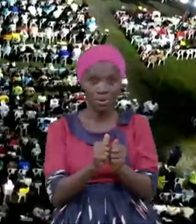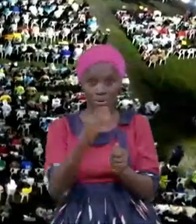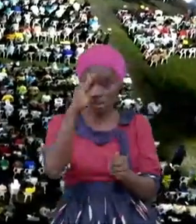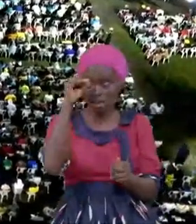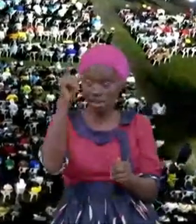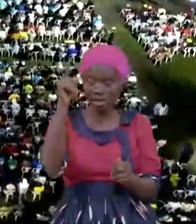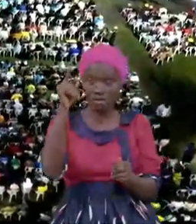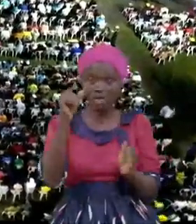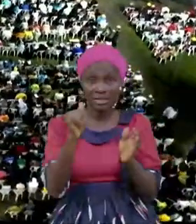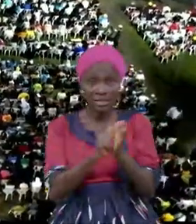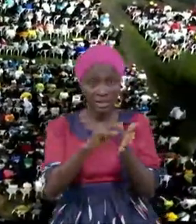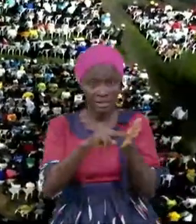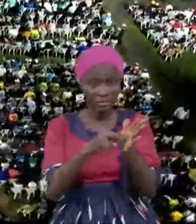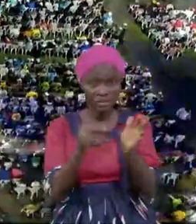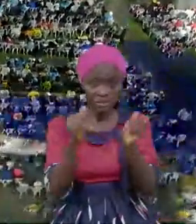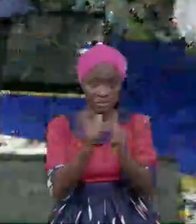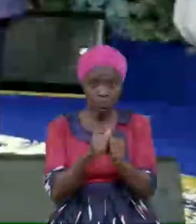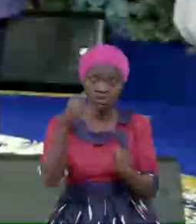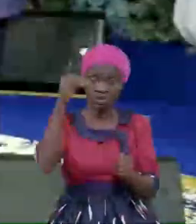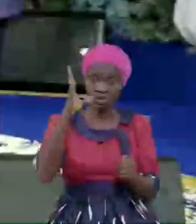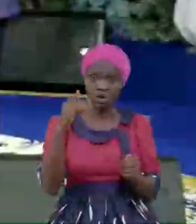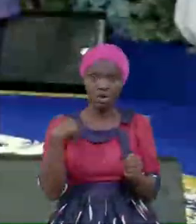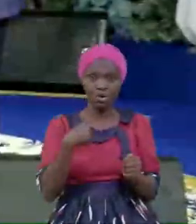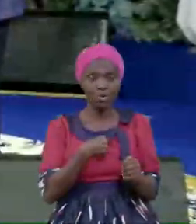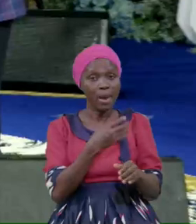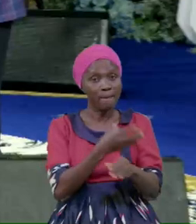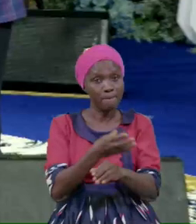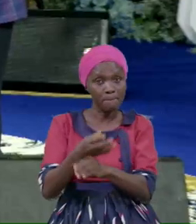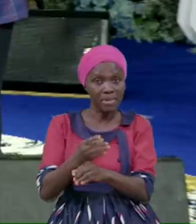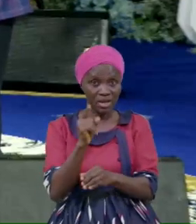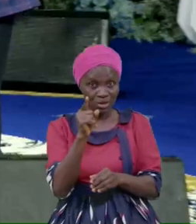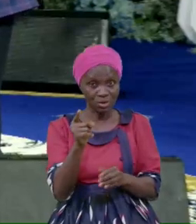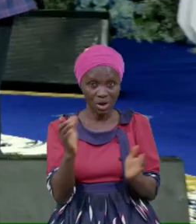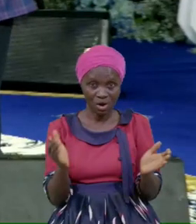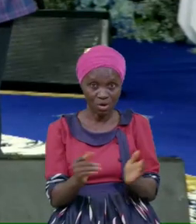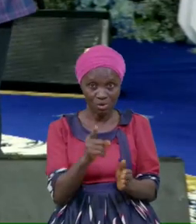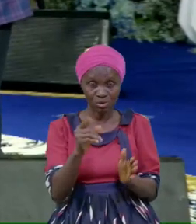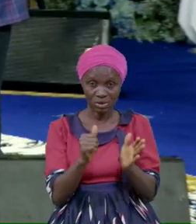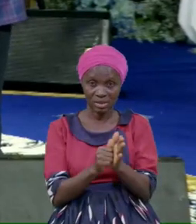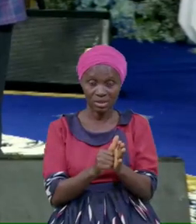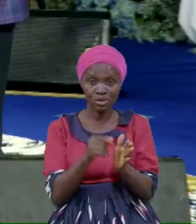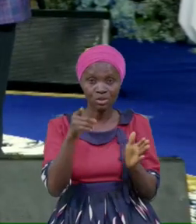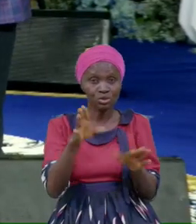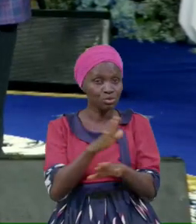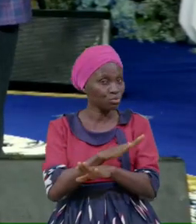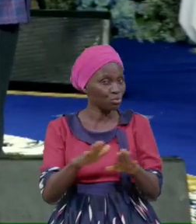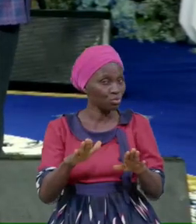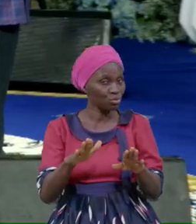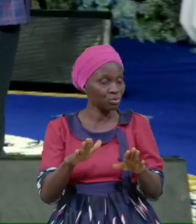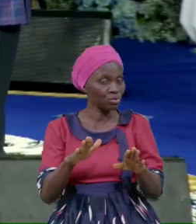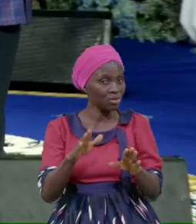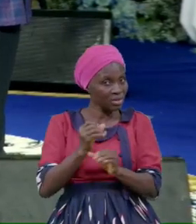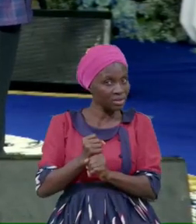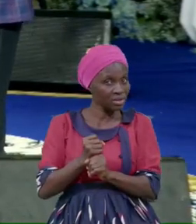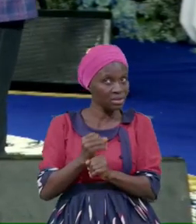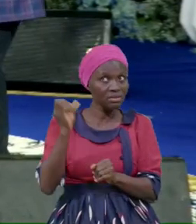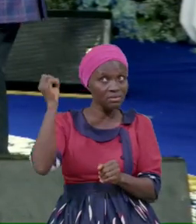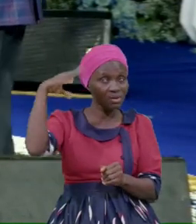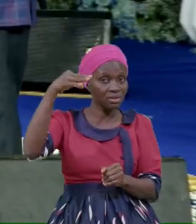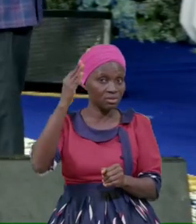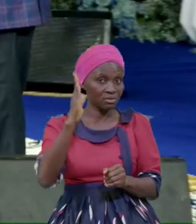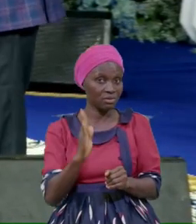God, beseech you also that ye receive not the grace of God in vain.